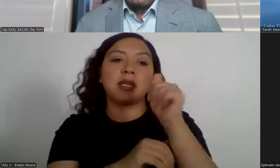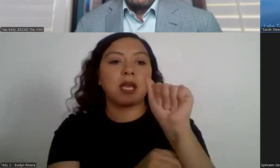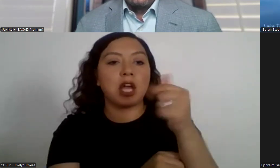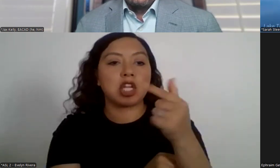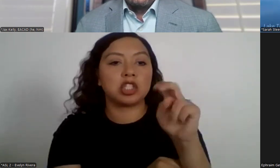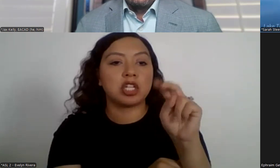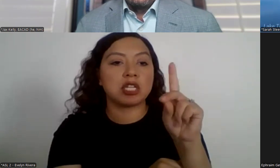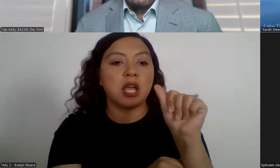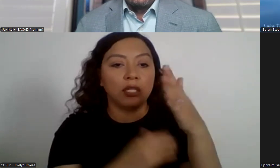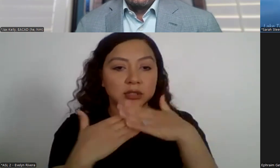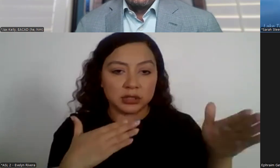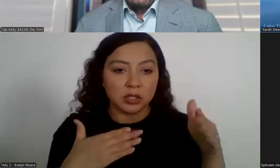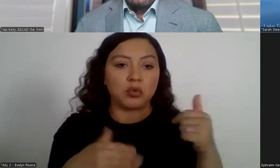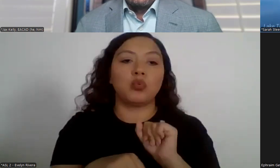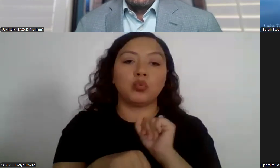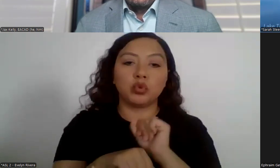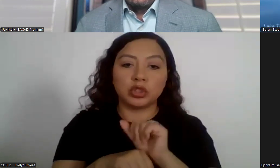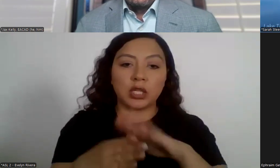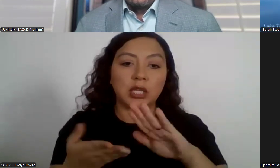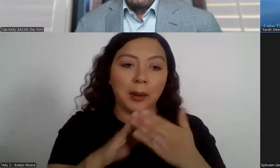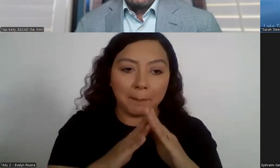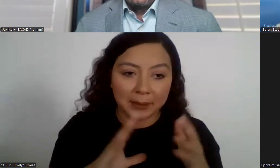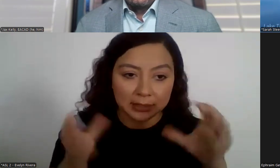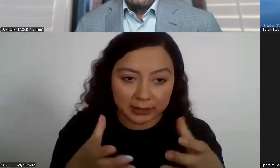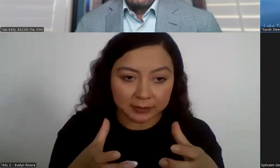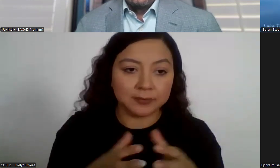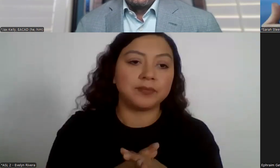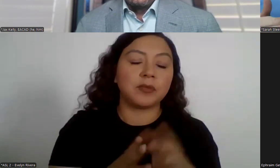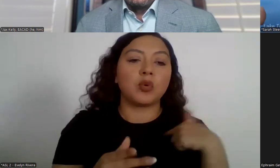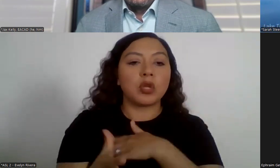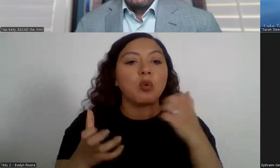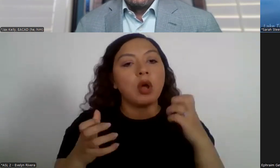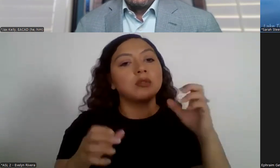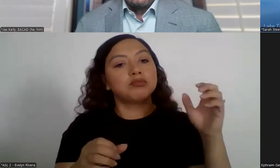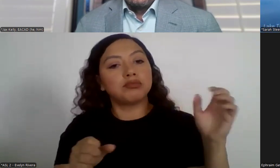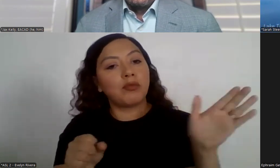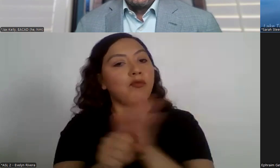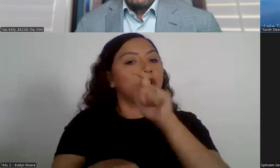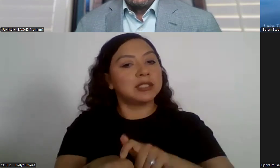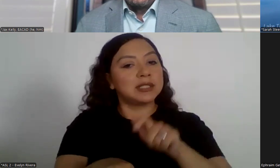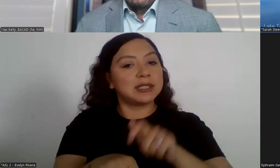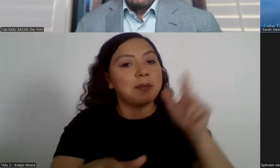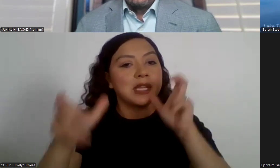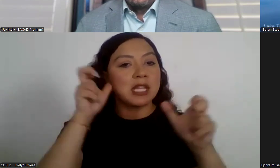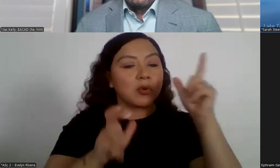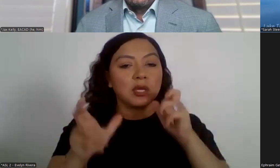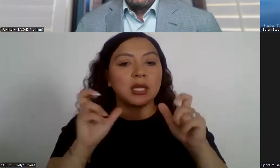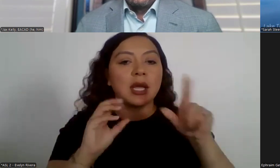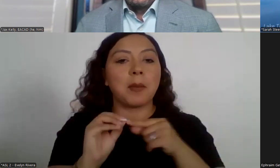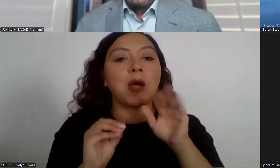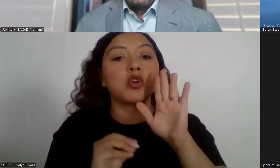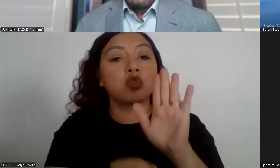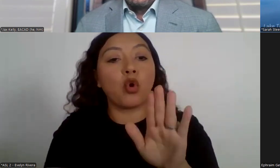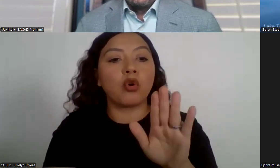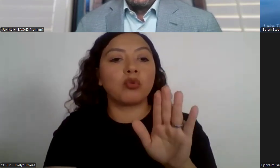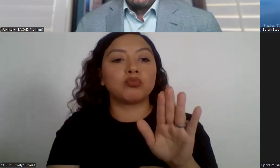as a working committee, and we want to spend our whole time at these meetings hearing from you and your recommendations, and that takes a lot of work